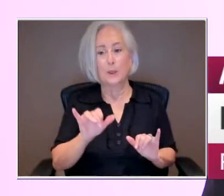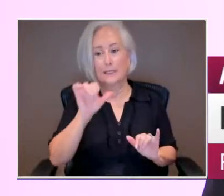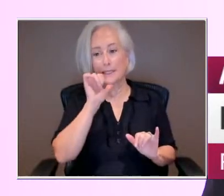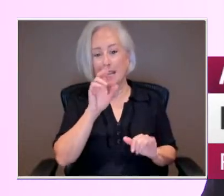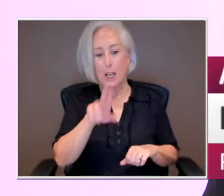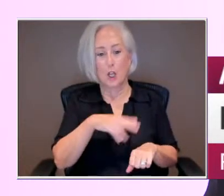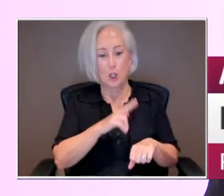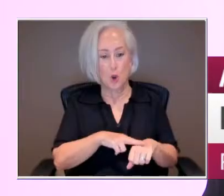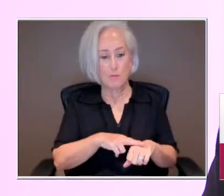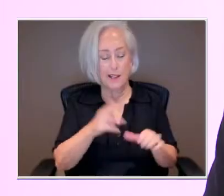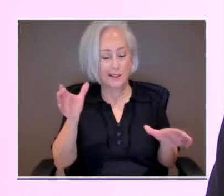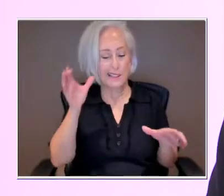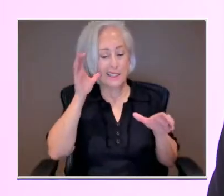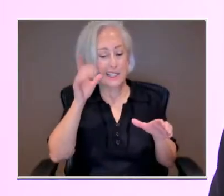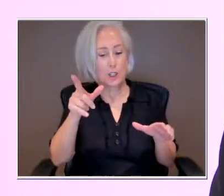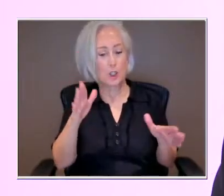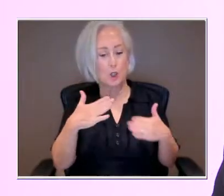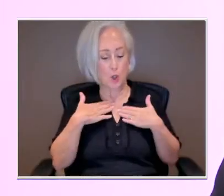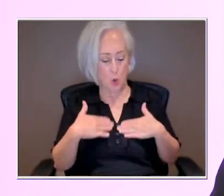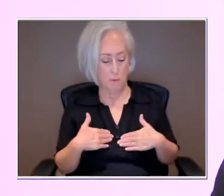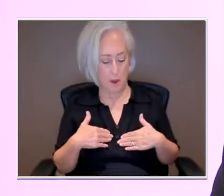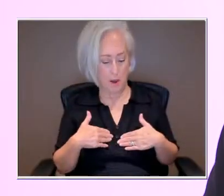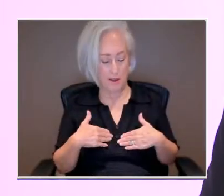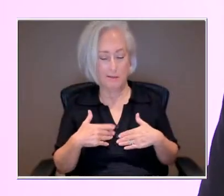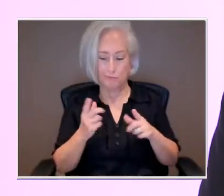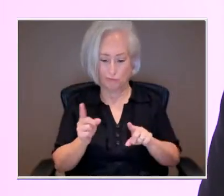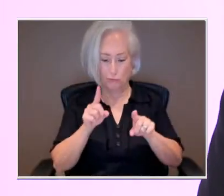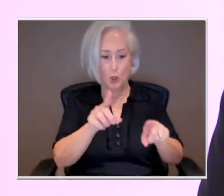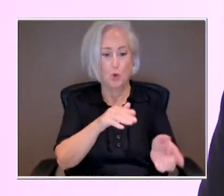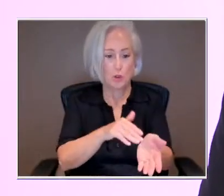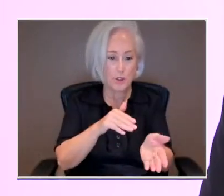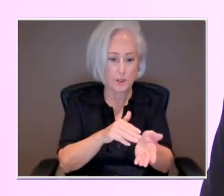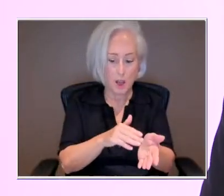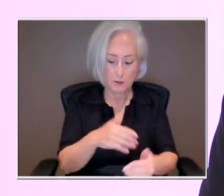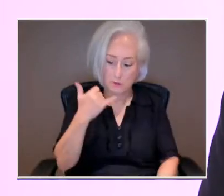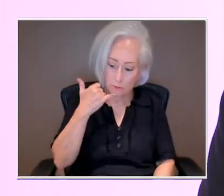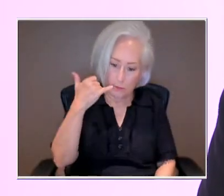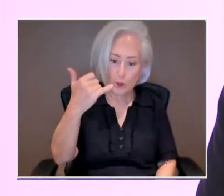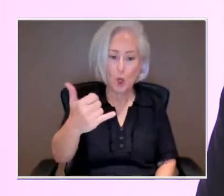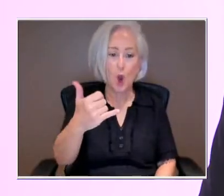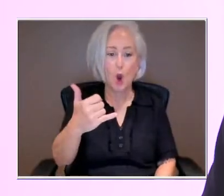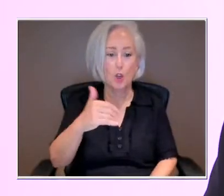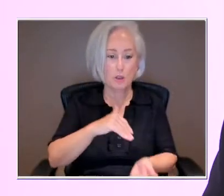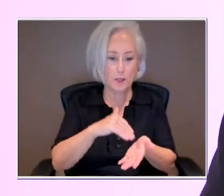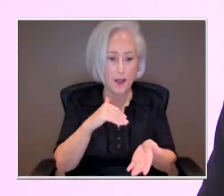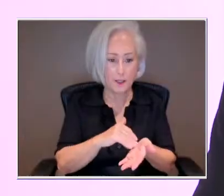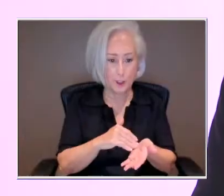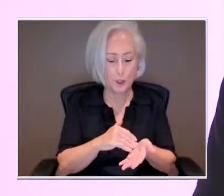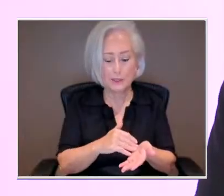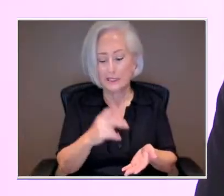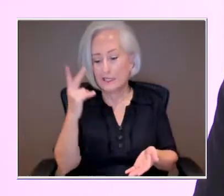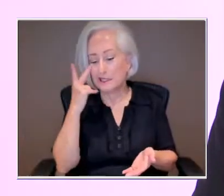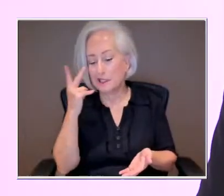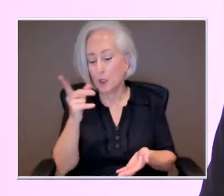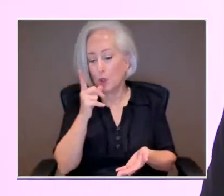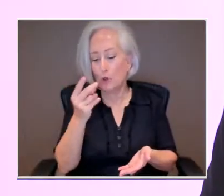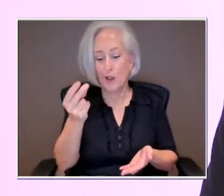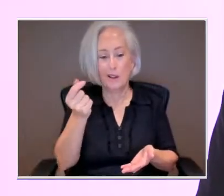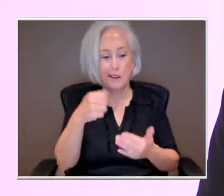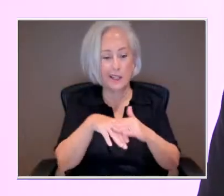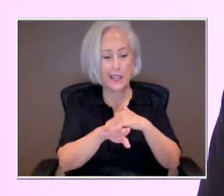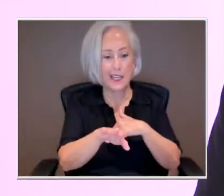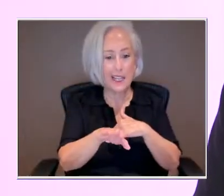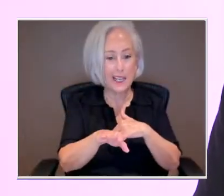get checked out, you know, call your doctor, primary care, whoever, you know, you can get into to see sooner rather than later. Just to